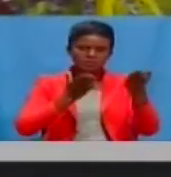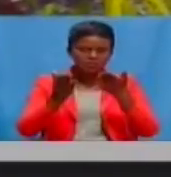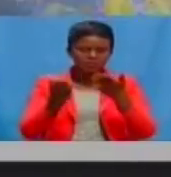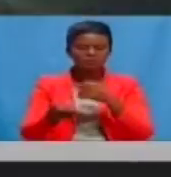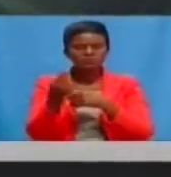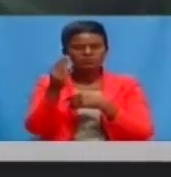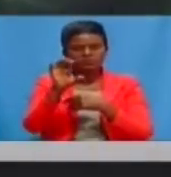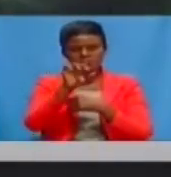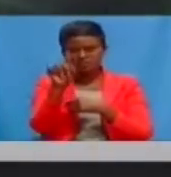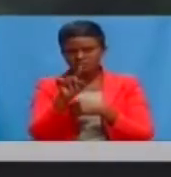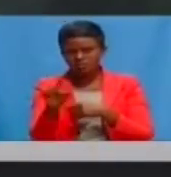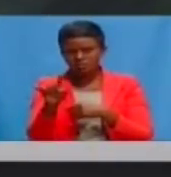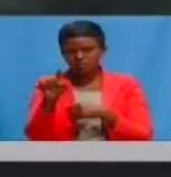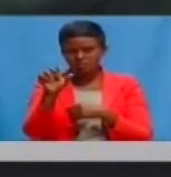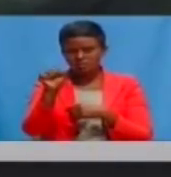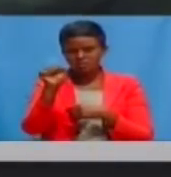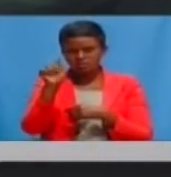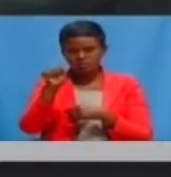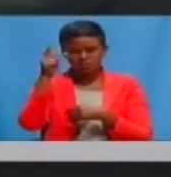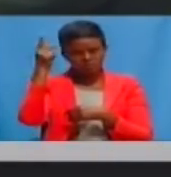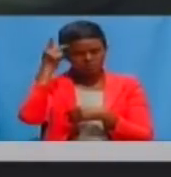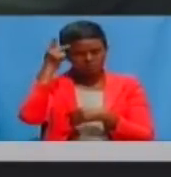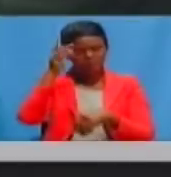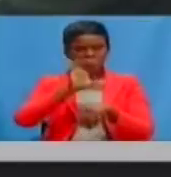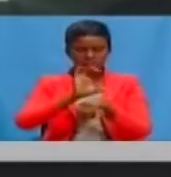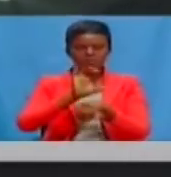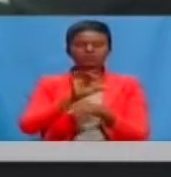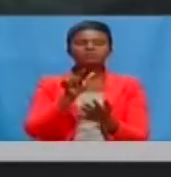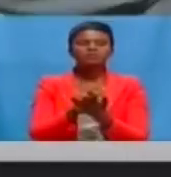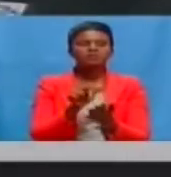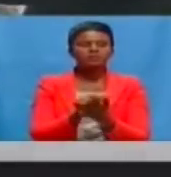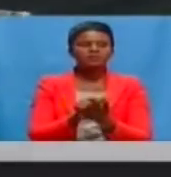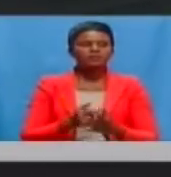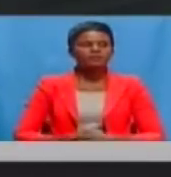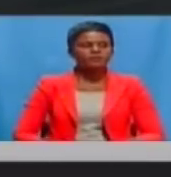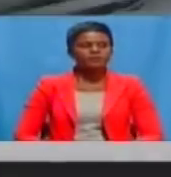at the UCZ St. Paul's congregation in Lusaka.